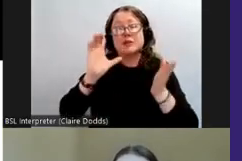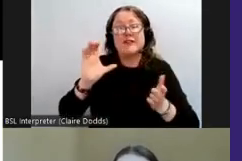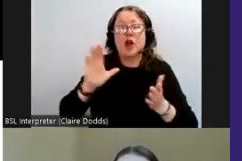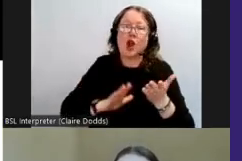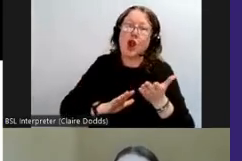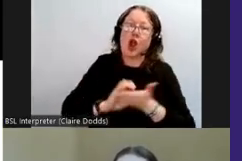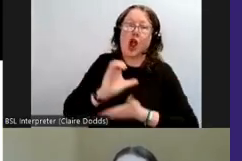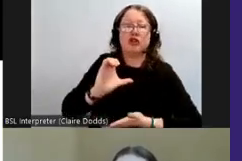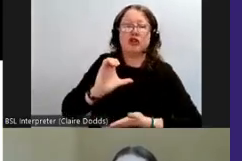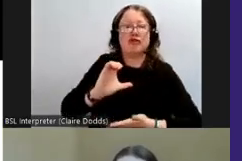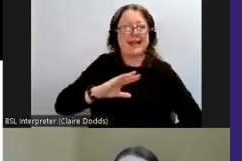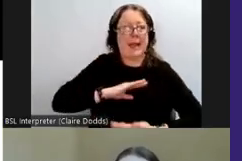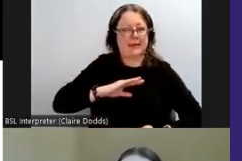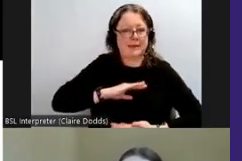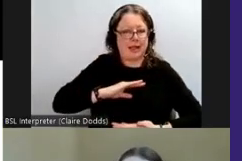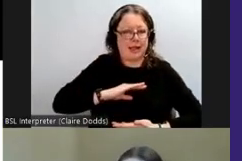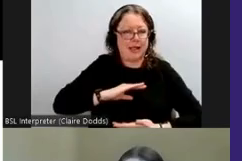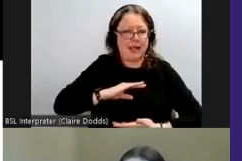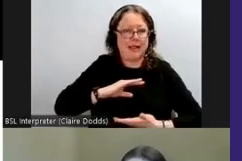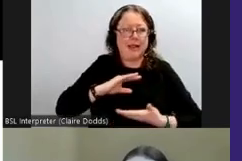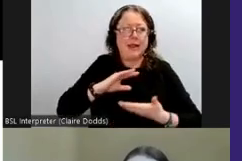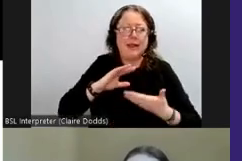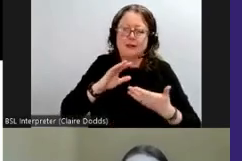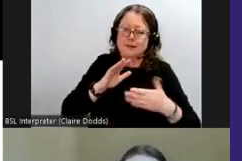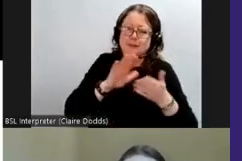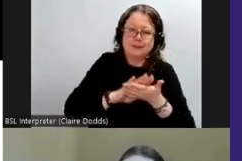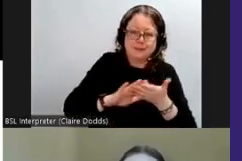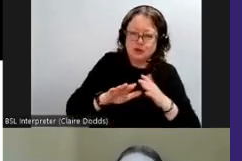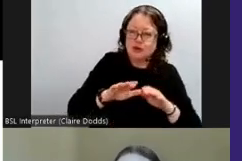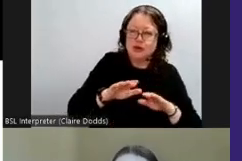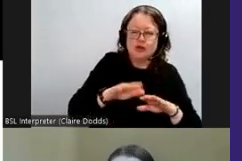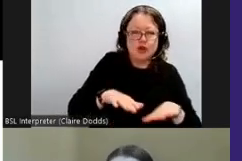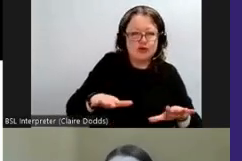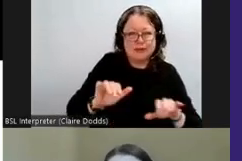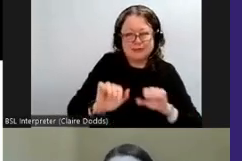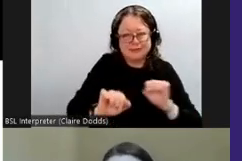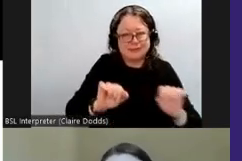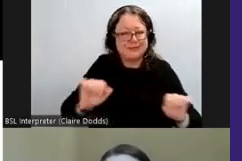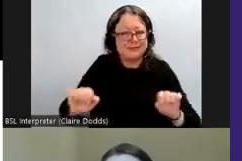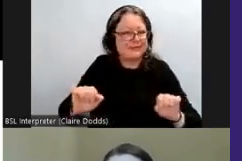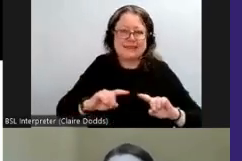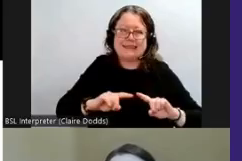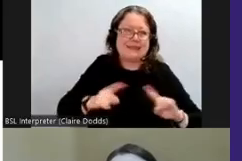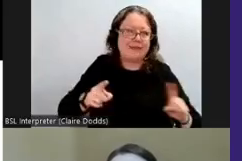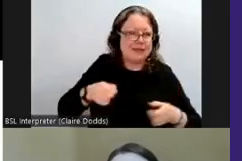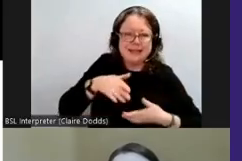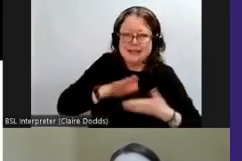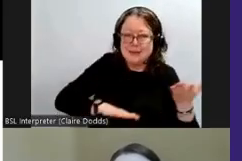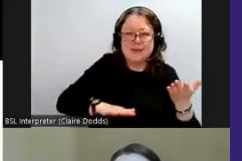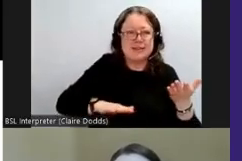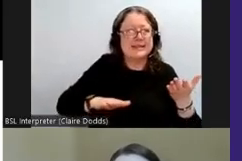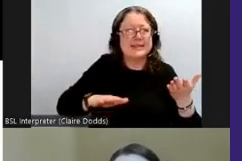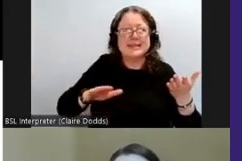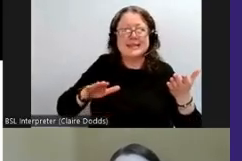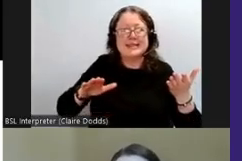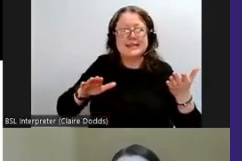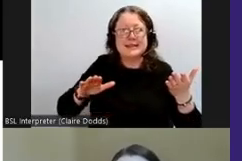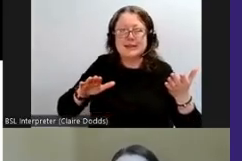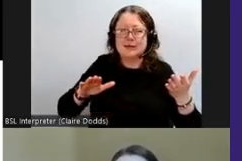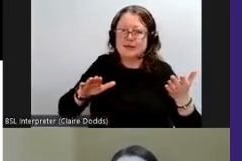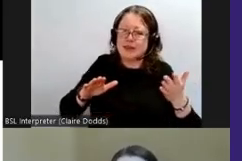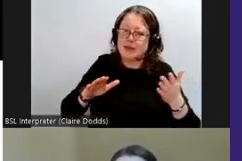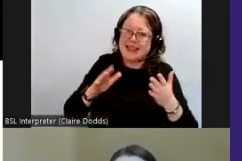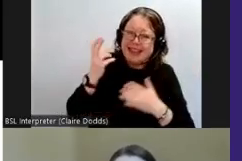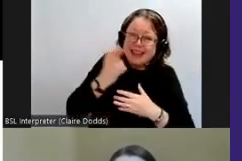got children that have got very different experiences through the summer or in the evenings or in the weekends, they have